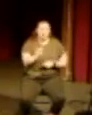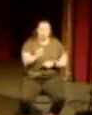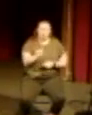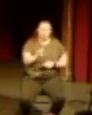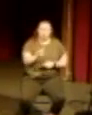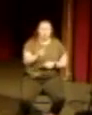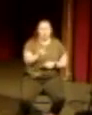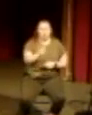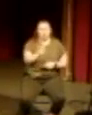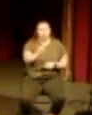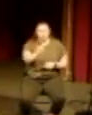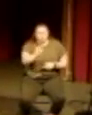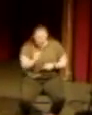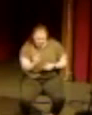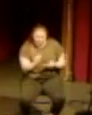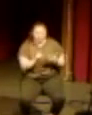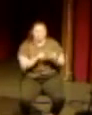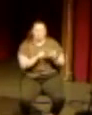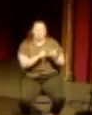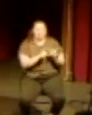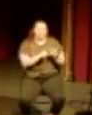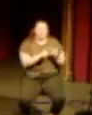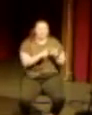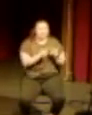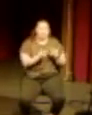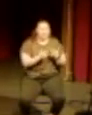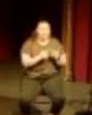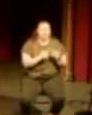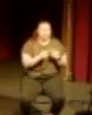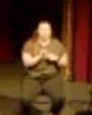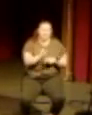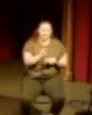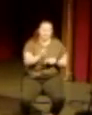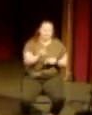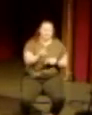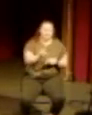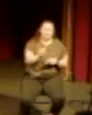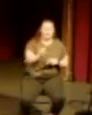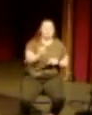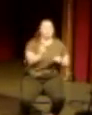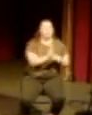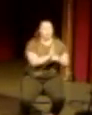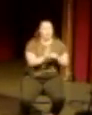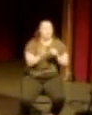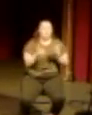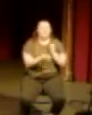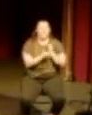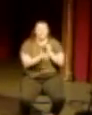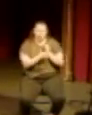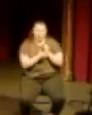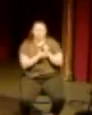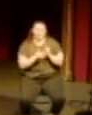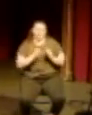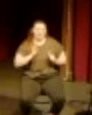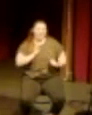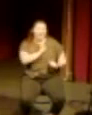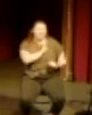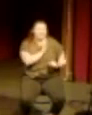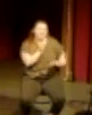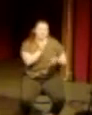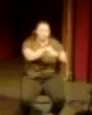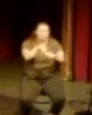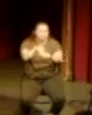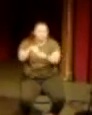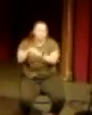HVAC, industrial maintenance, industrial technology, and a couple of others. Faculty have been very involved in the design of these